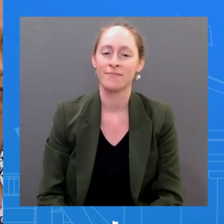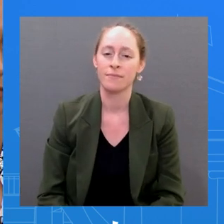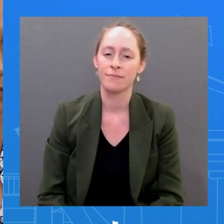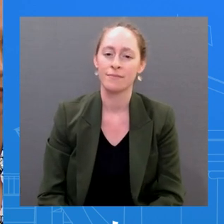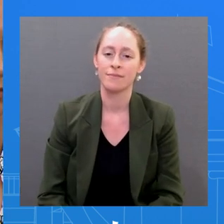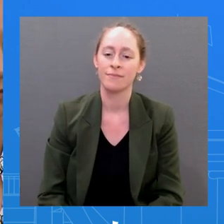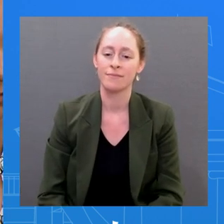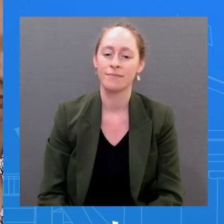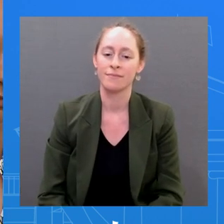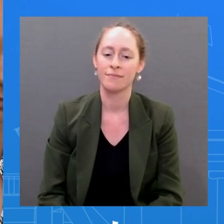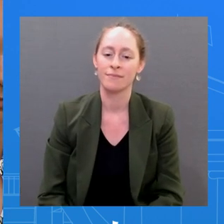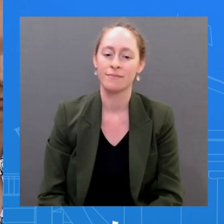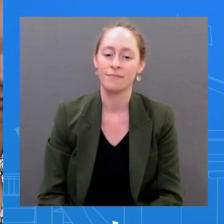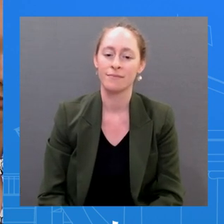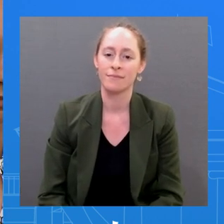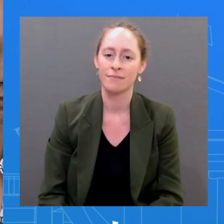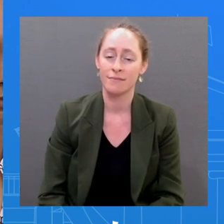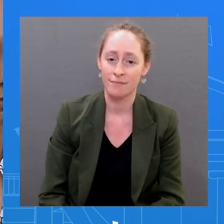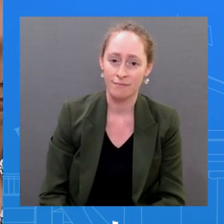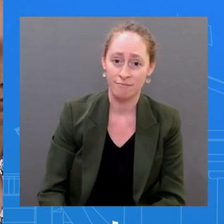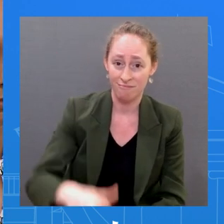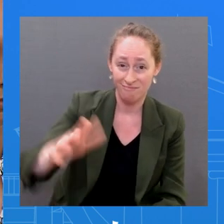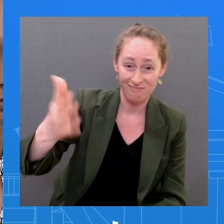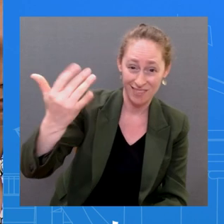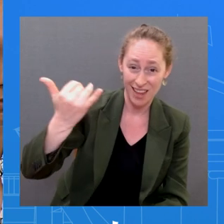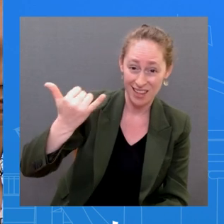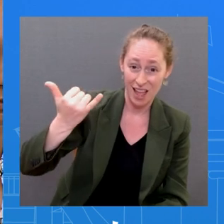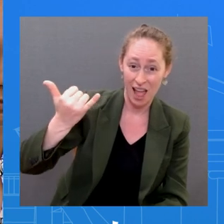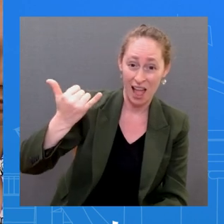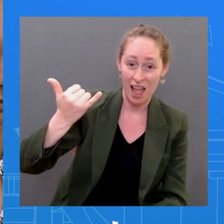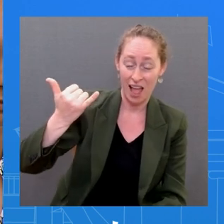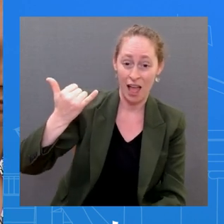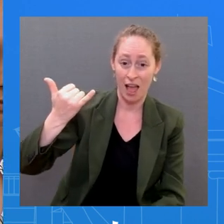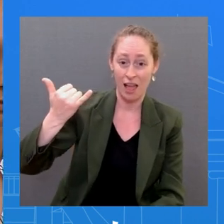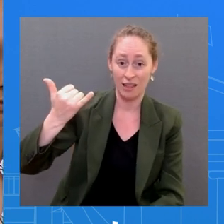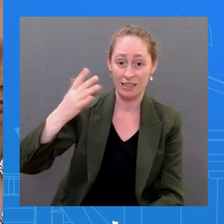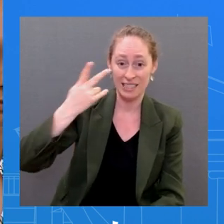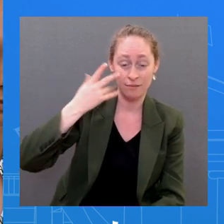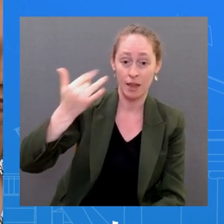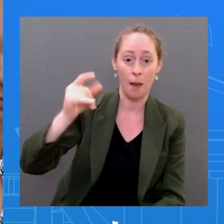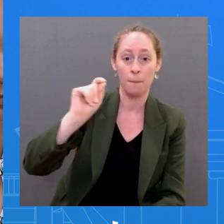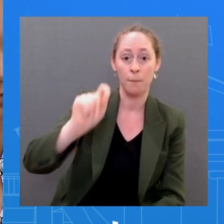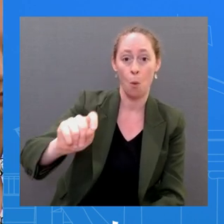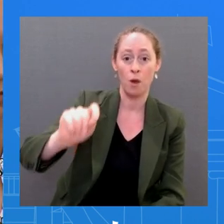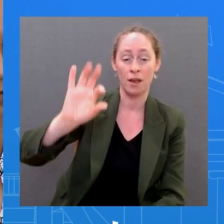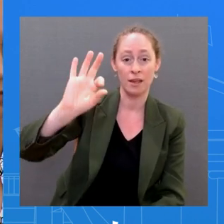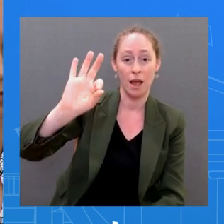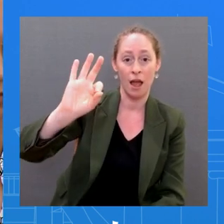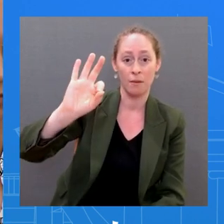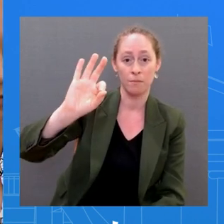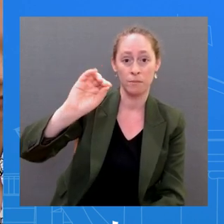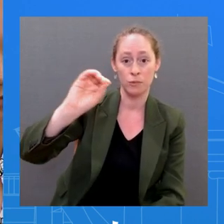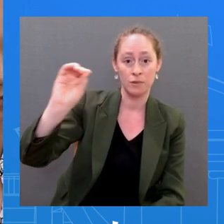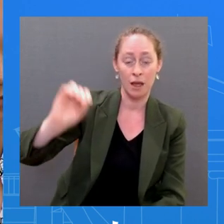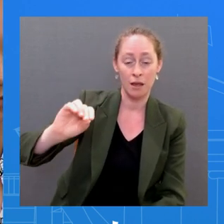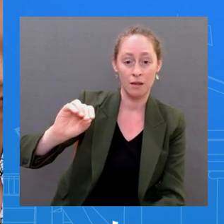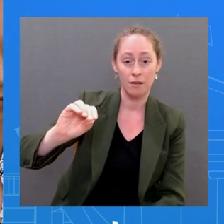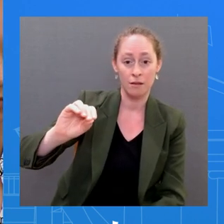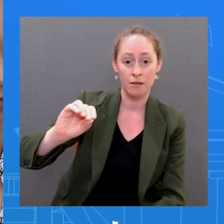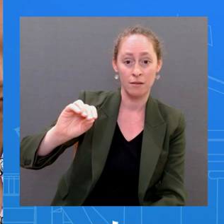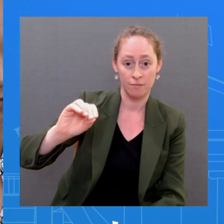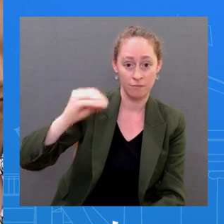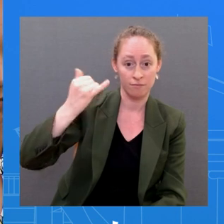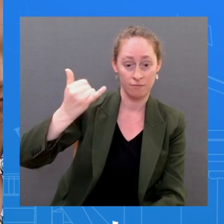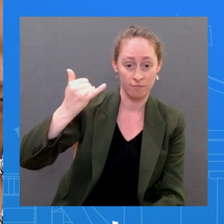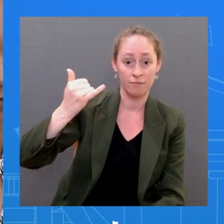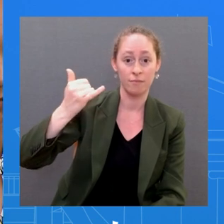now looks at a snapshot. It's 0.9%. It's gone down from 1.9 to 1.3 for the second quarter. Two quarters in a row of negative growth